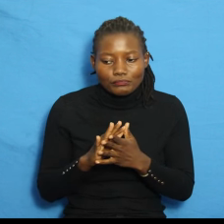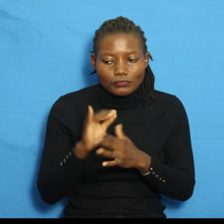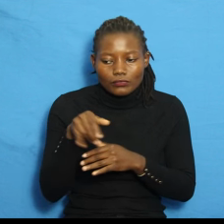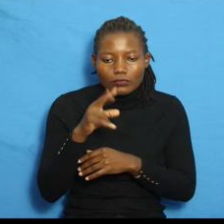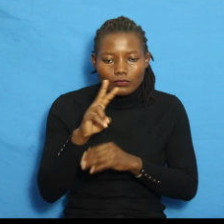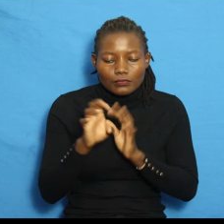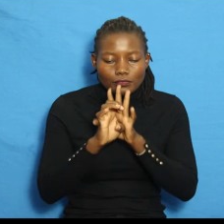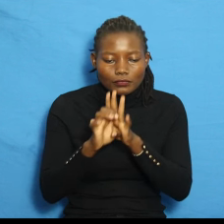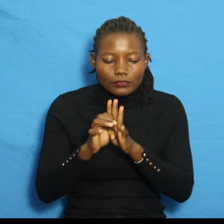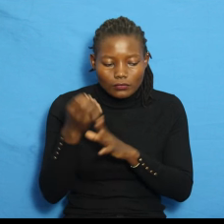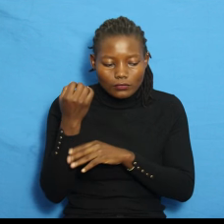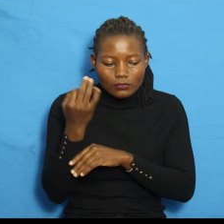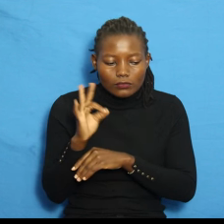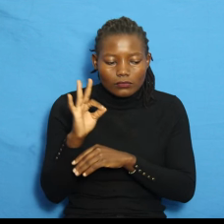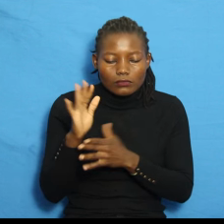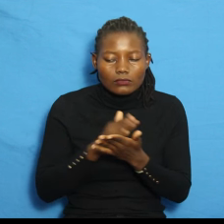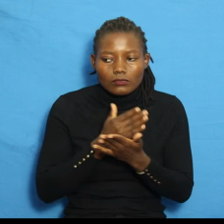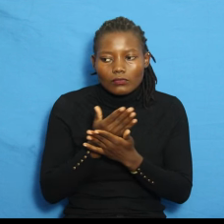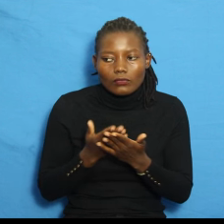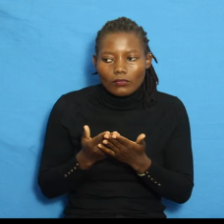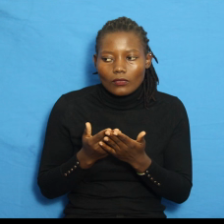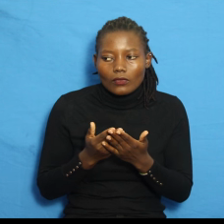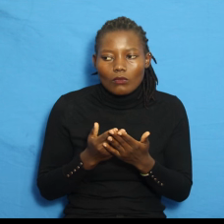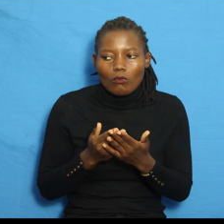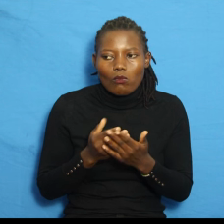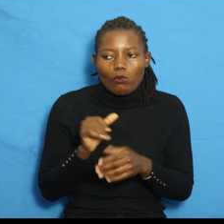or not. So those are just two examples of